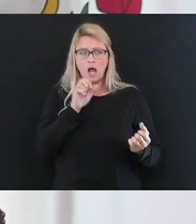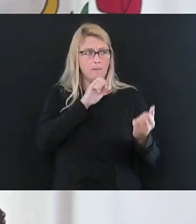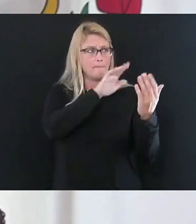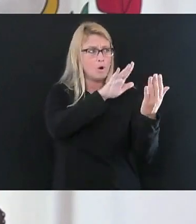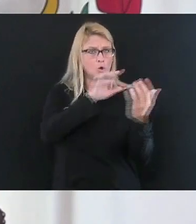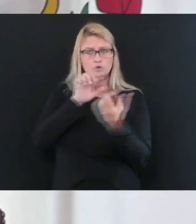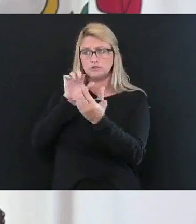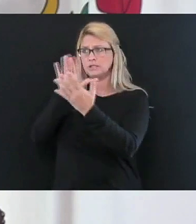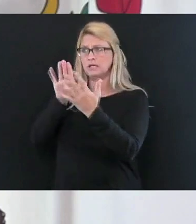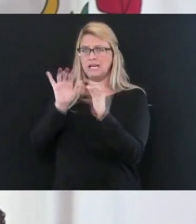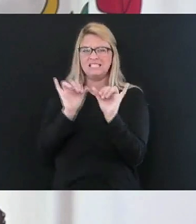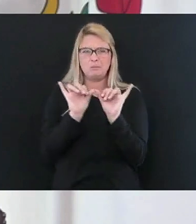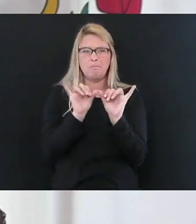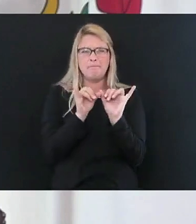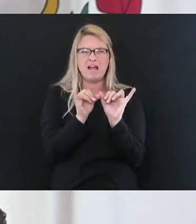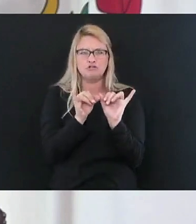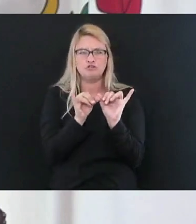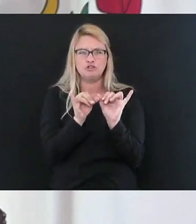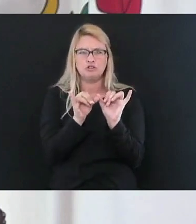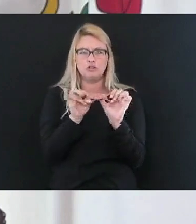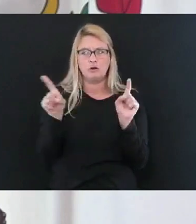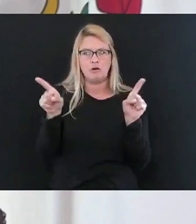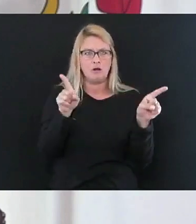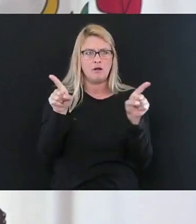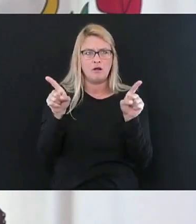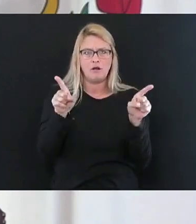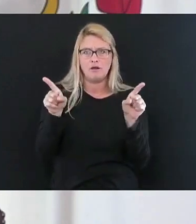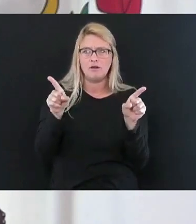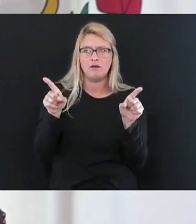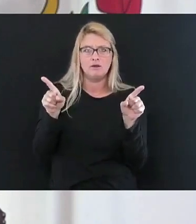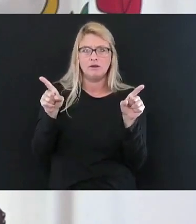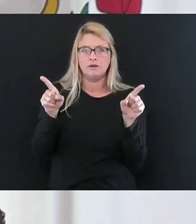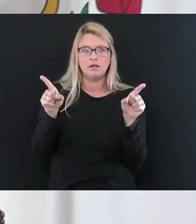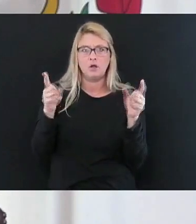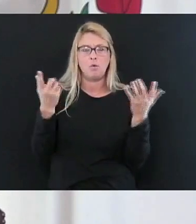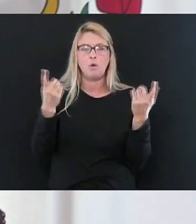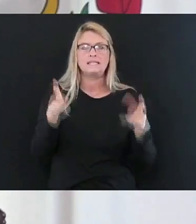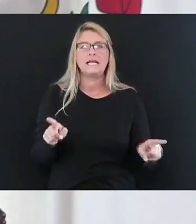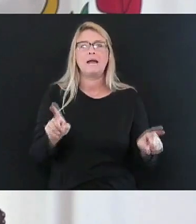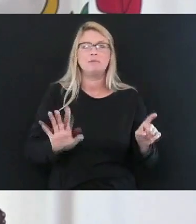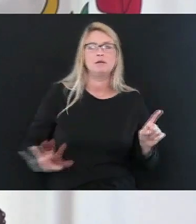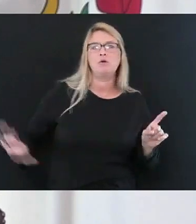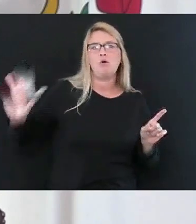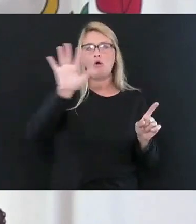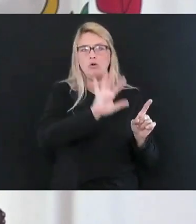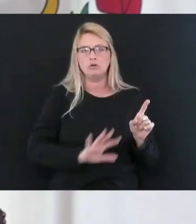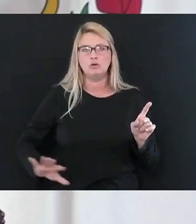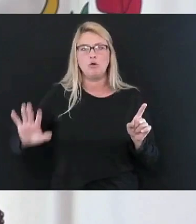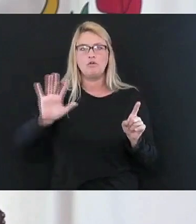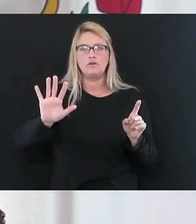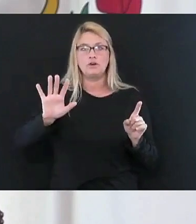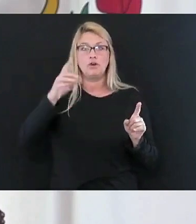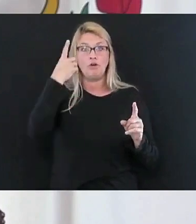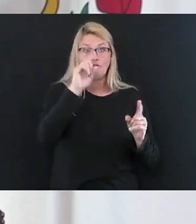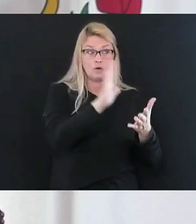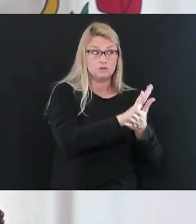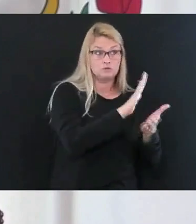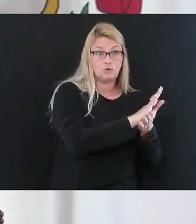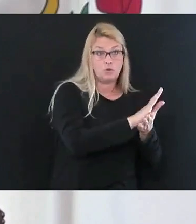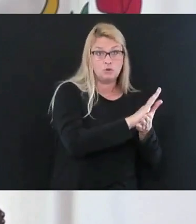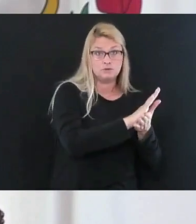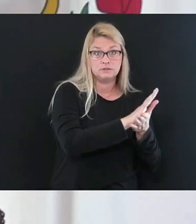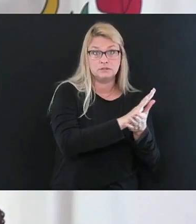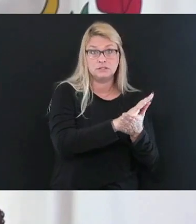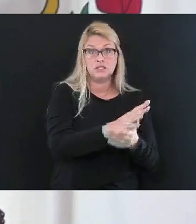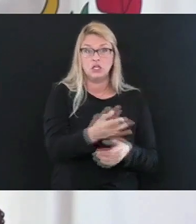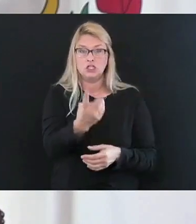measure this killer. in our school systems. Two